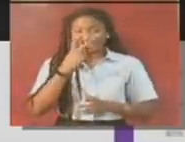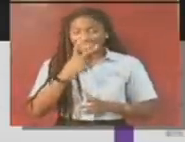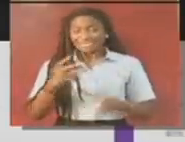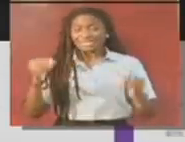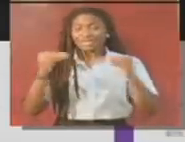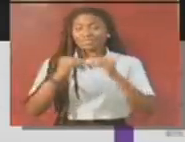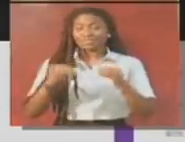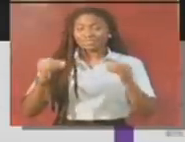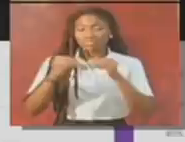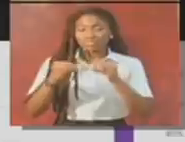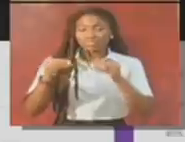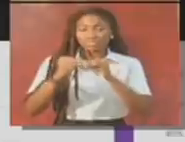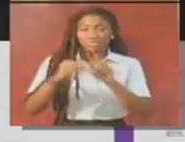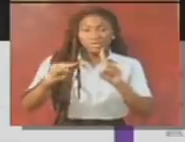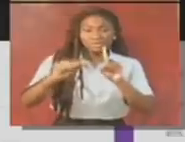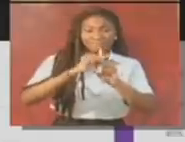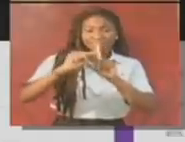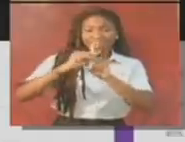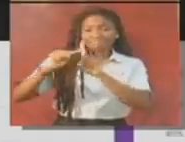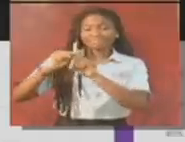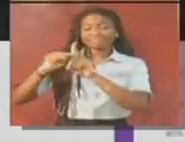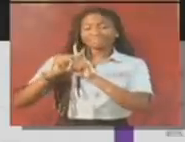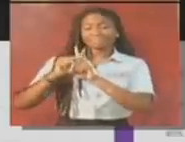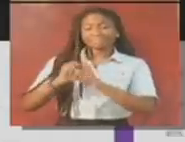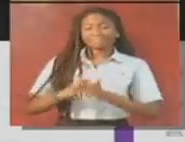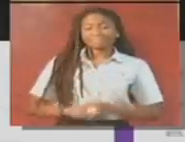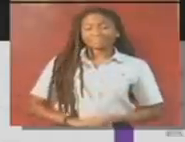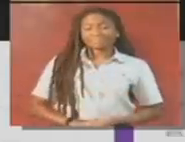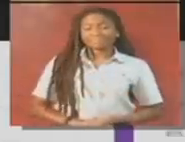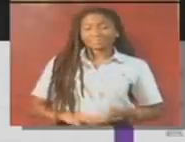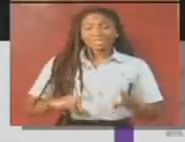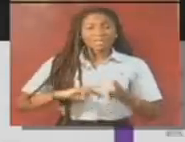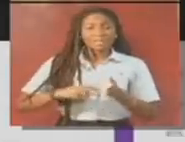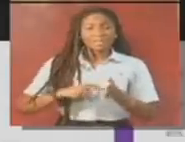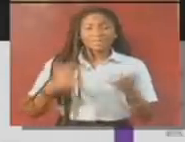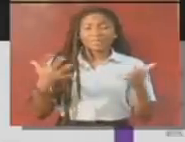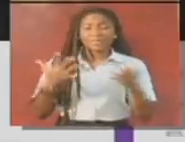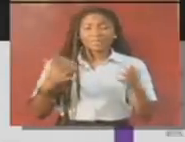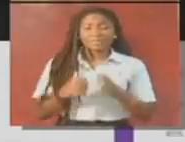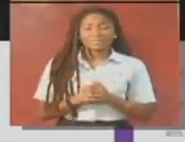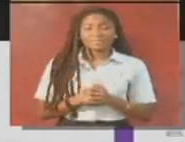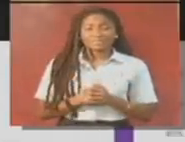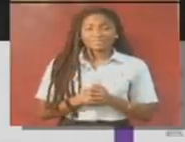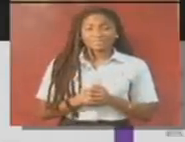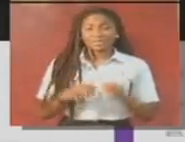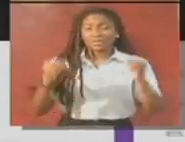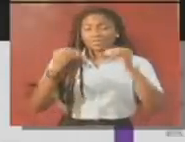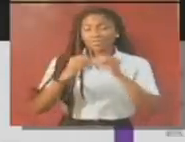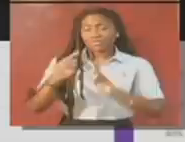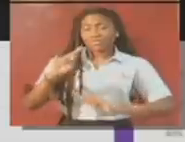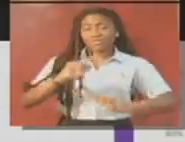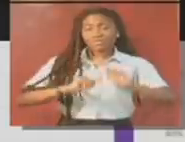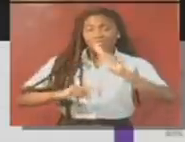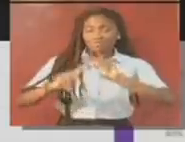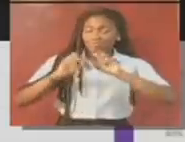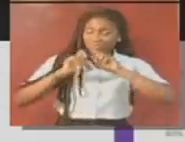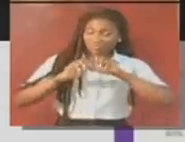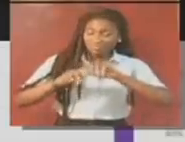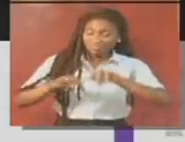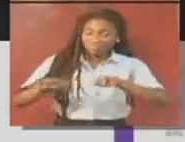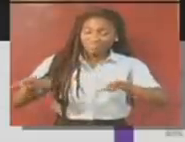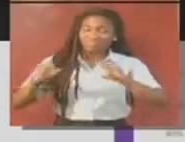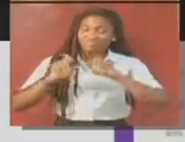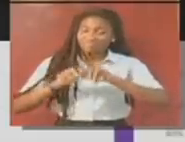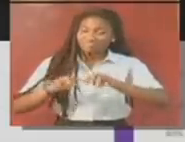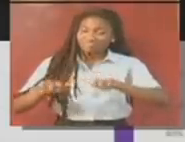higher rates of positivity, which indicate higher levels of circulation of the virus in the population at this point